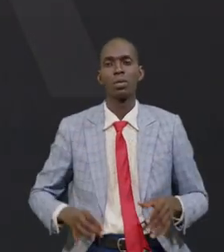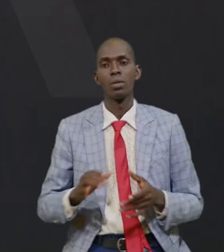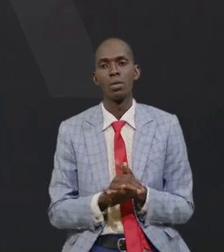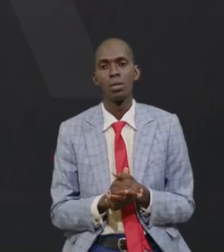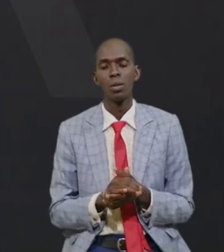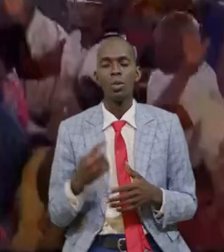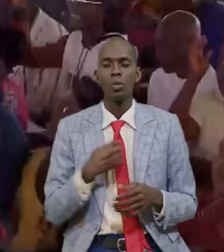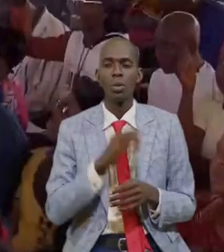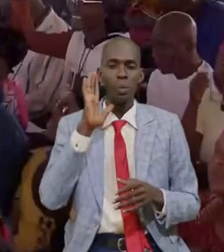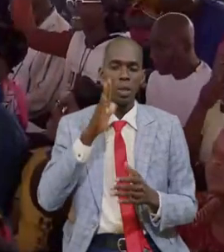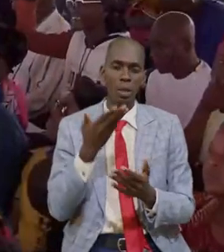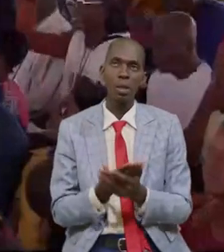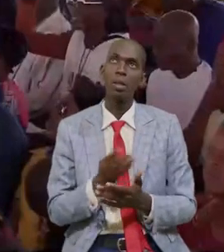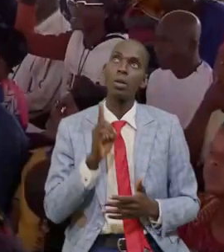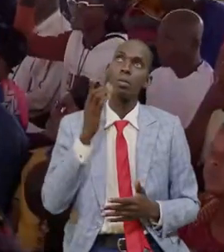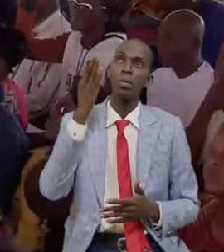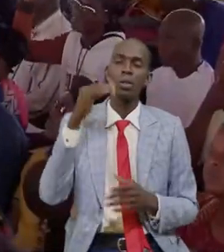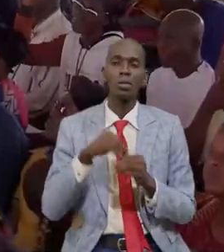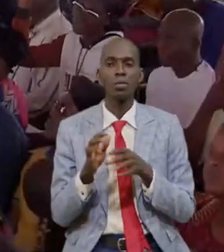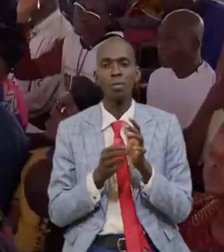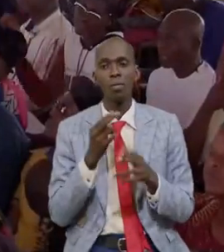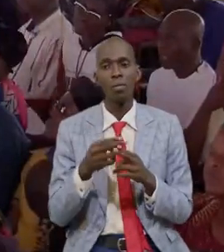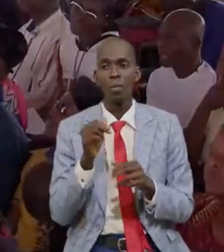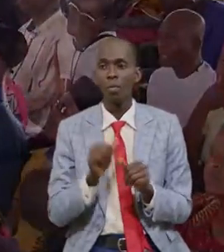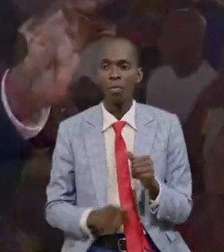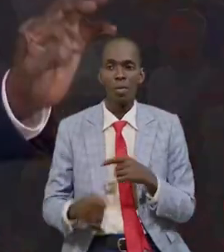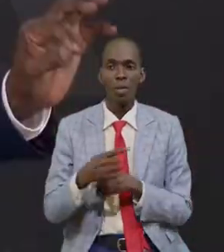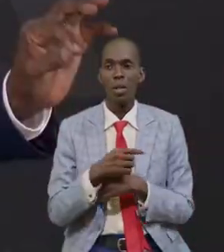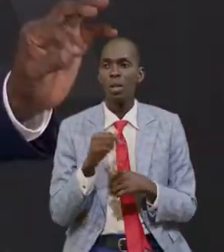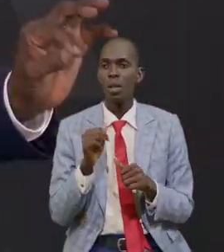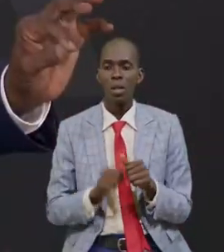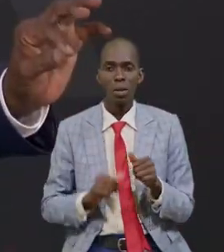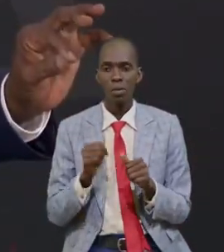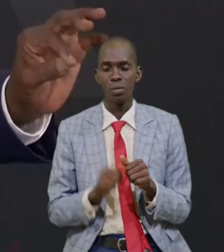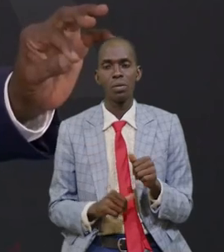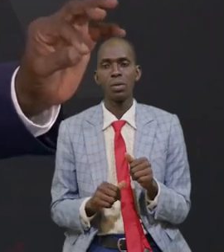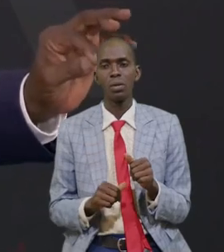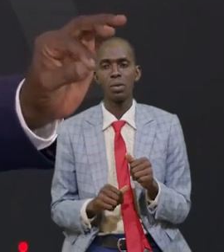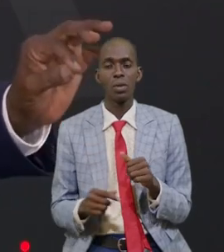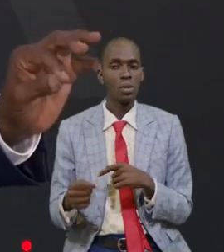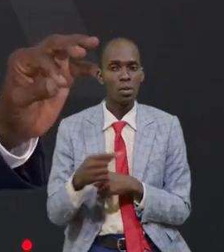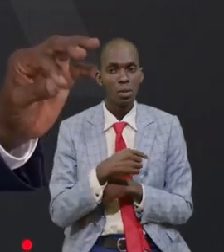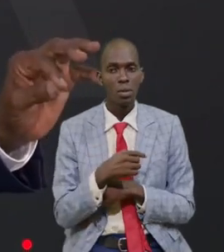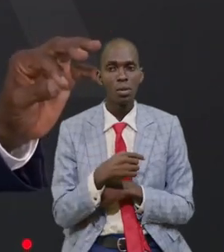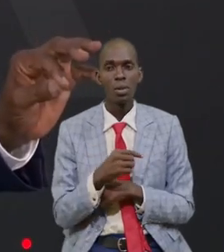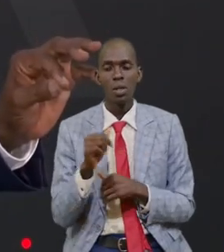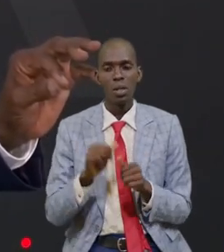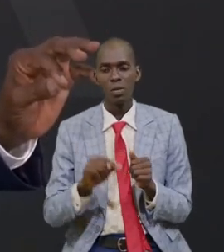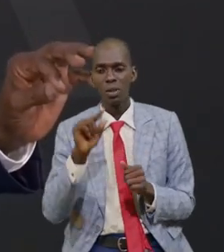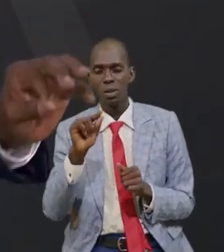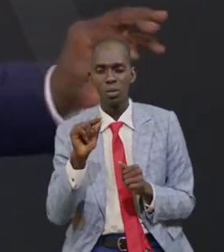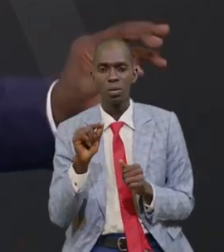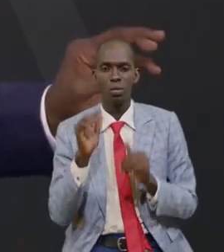get there. Every day, every little addition. Every day, every little